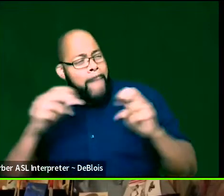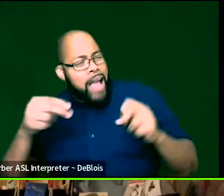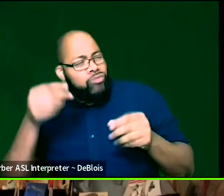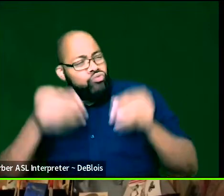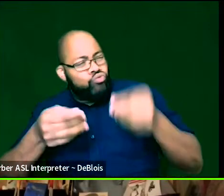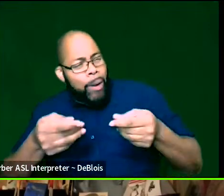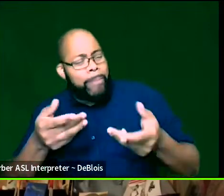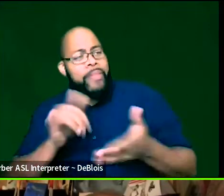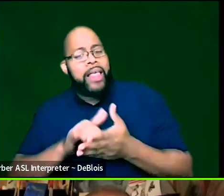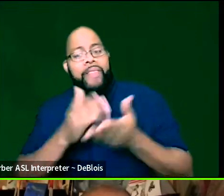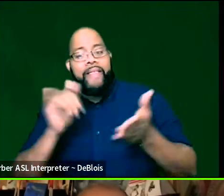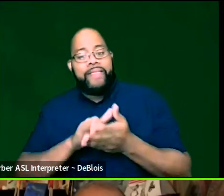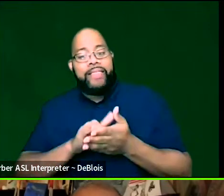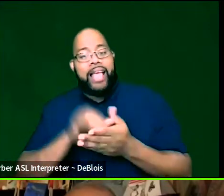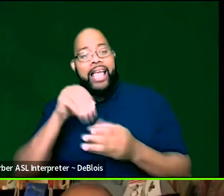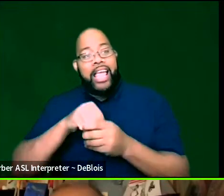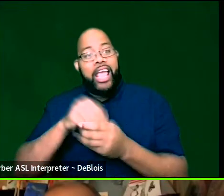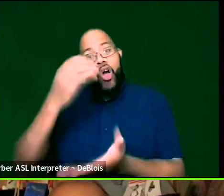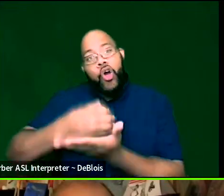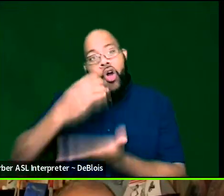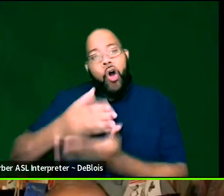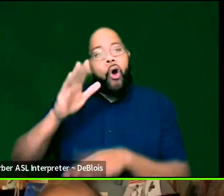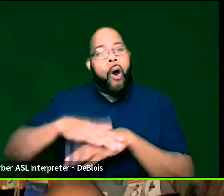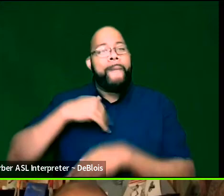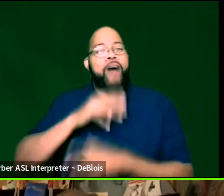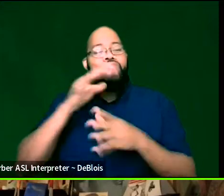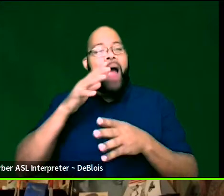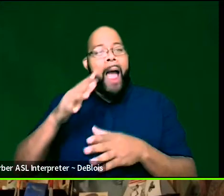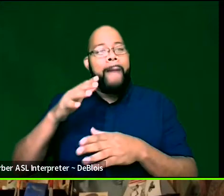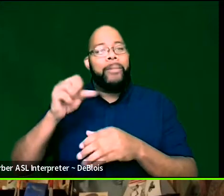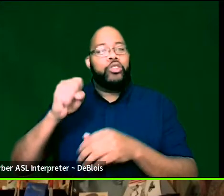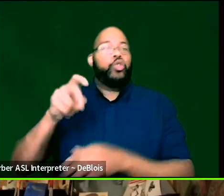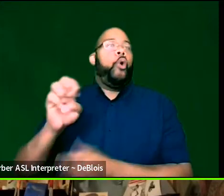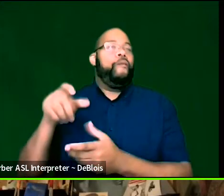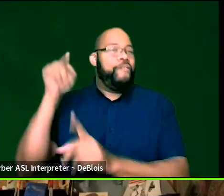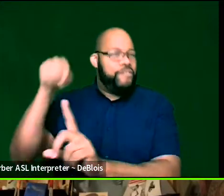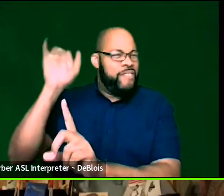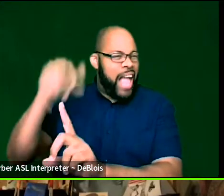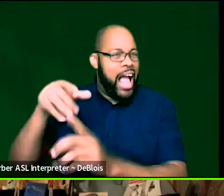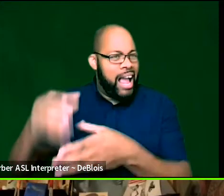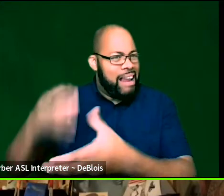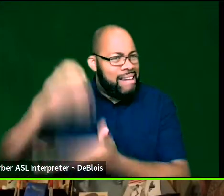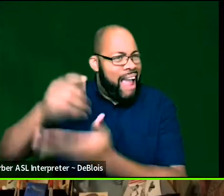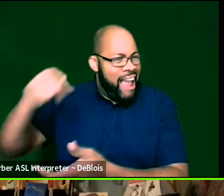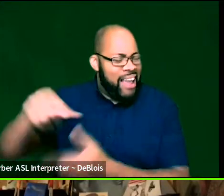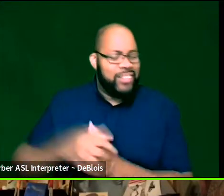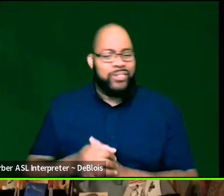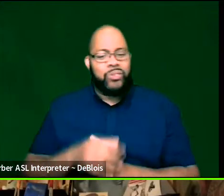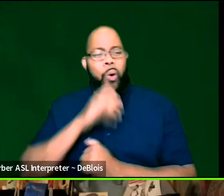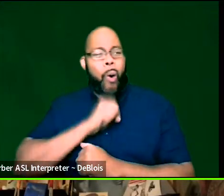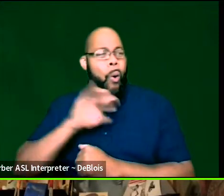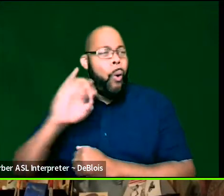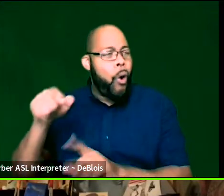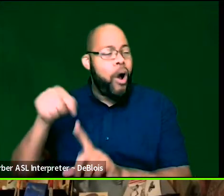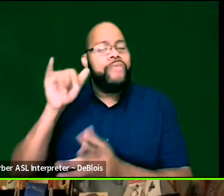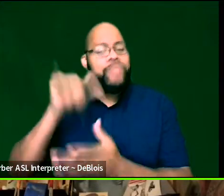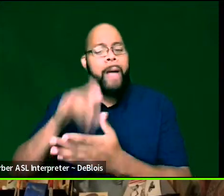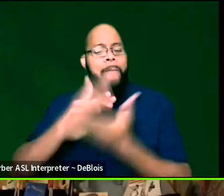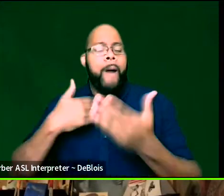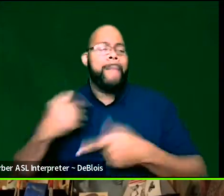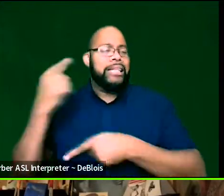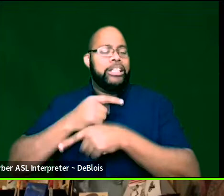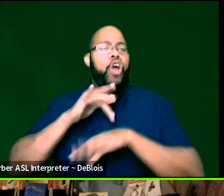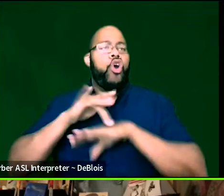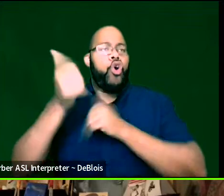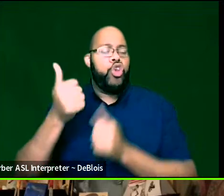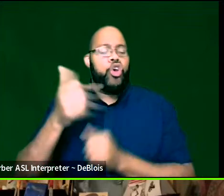the stuff in the Luzerne coffee can on my grandmama's stove. And so again, that was part of my day